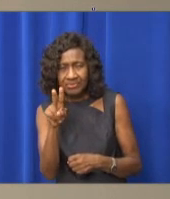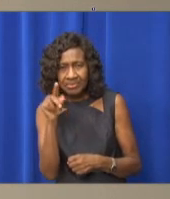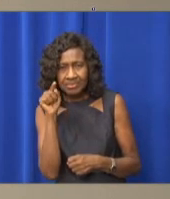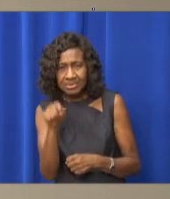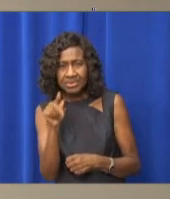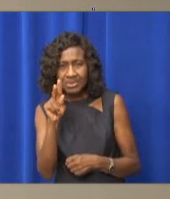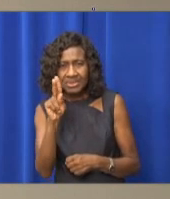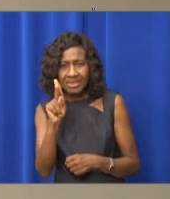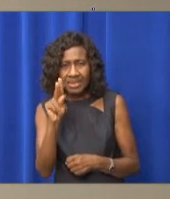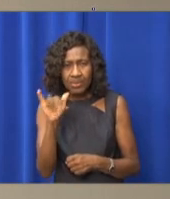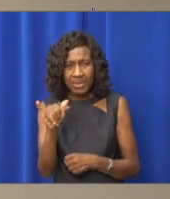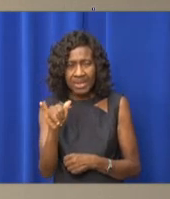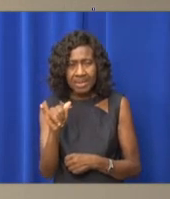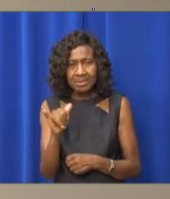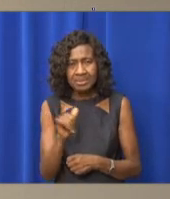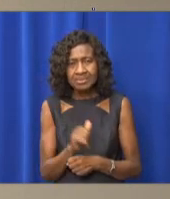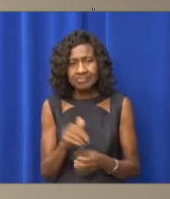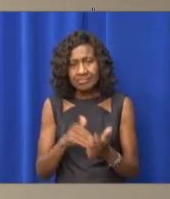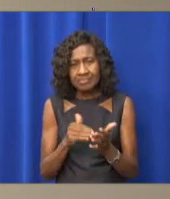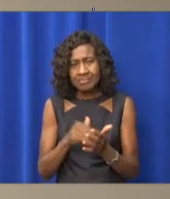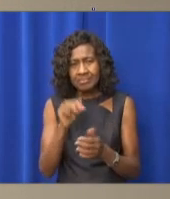www.ministryofhealth.gov.ky. That's